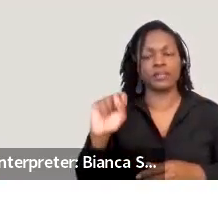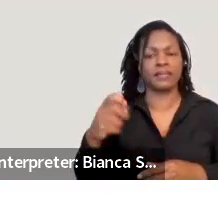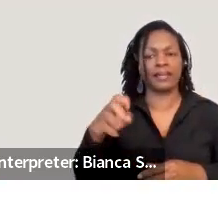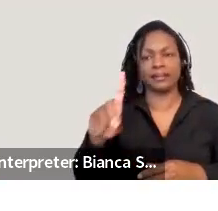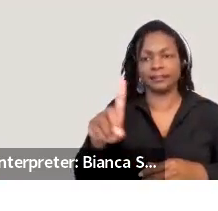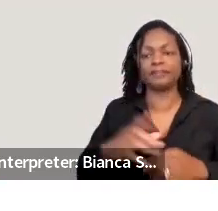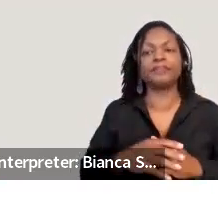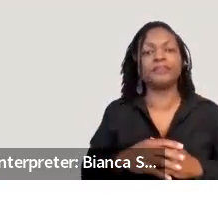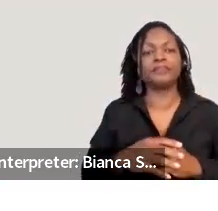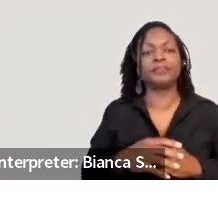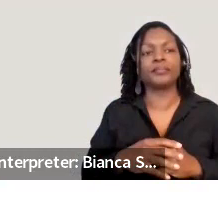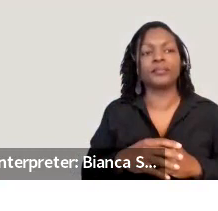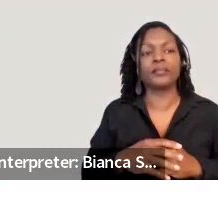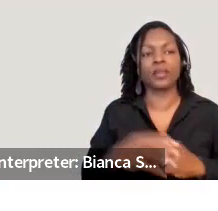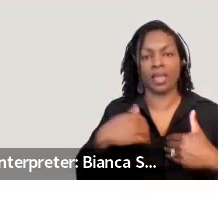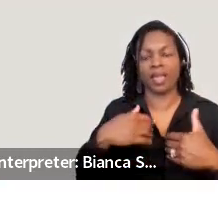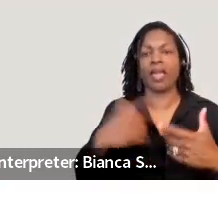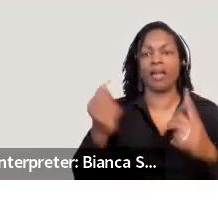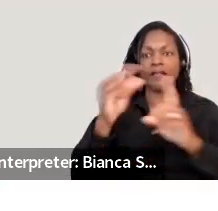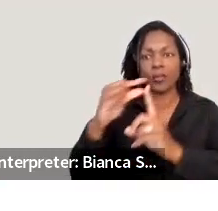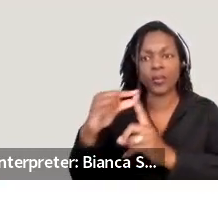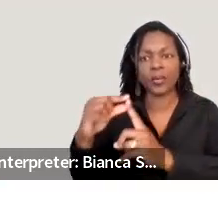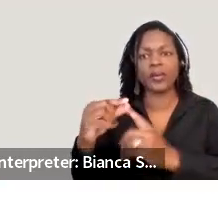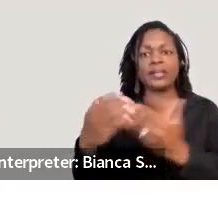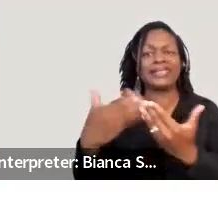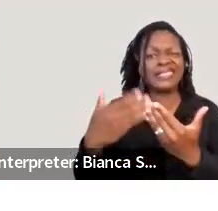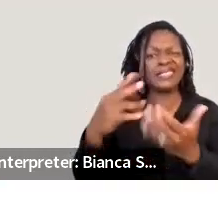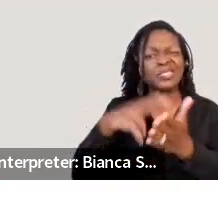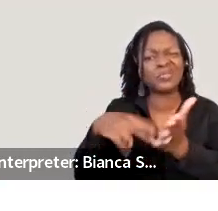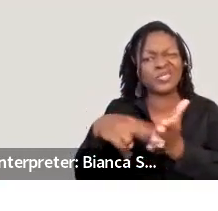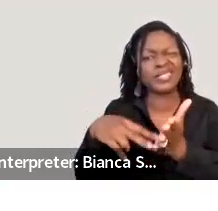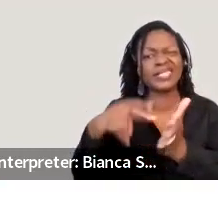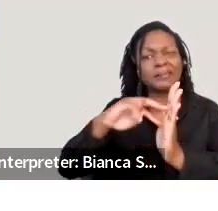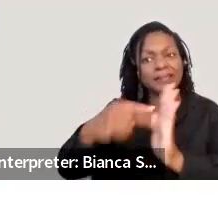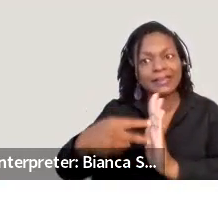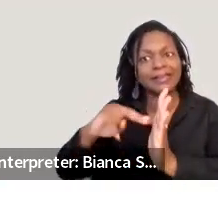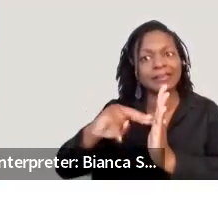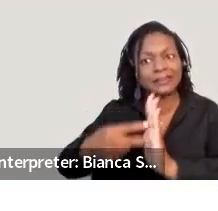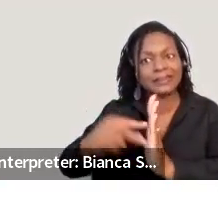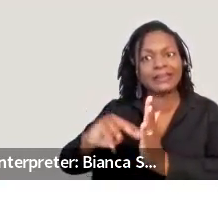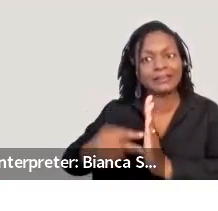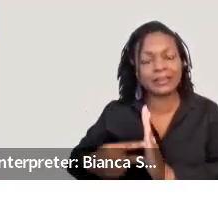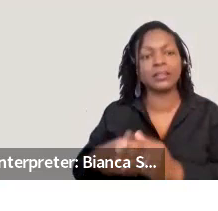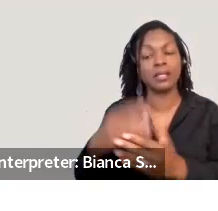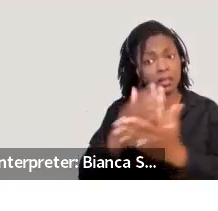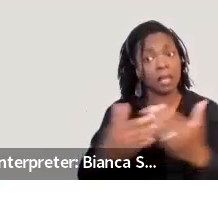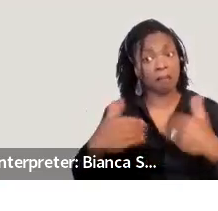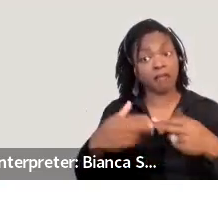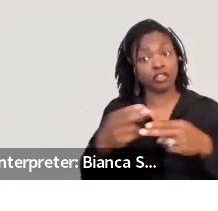terms, and we have an easy to read definition. And then for some of them, we have a short video